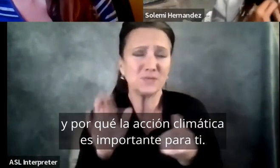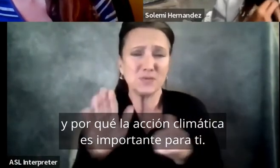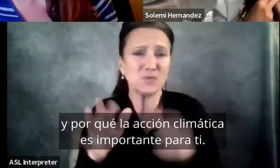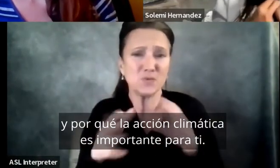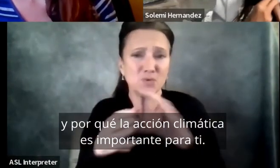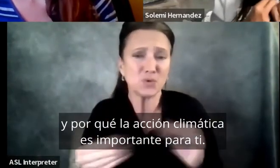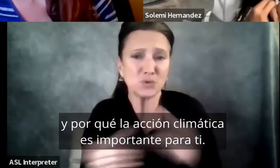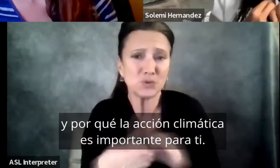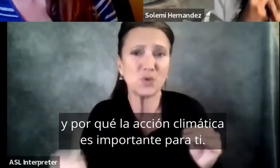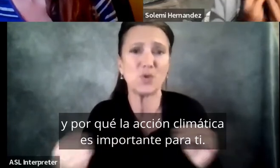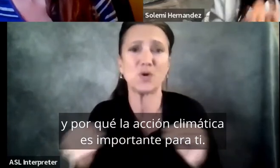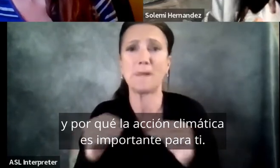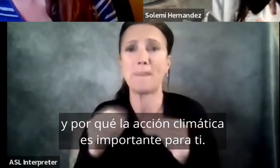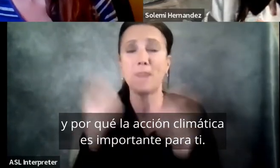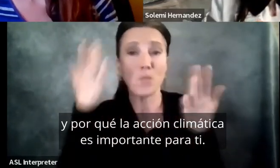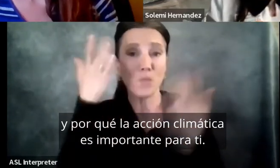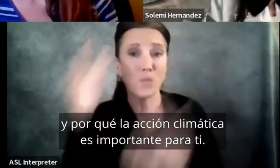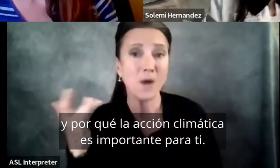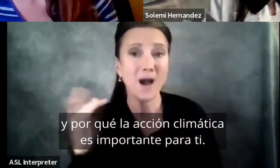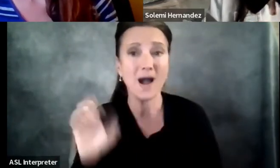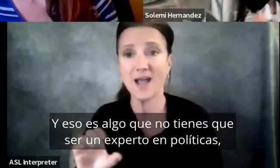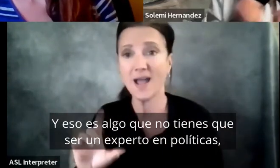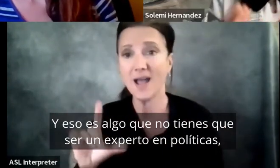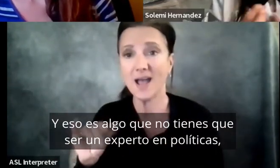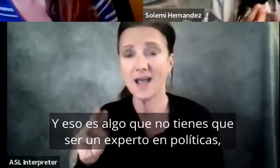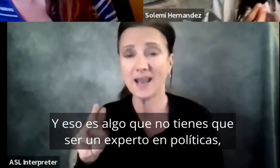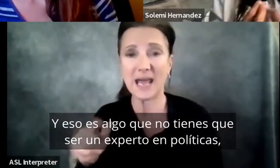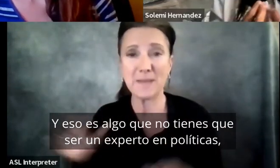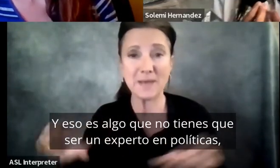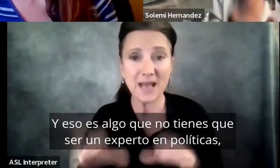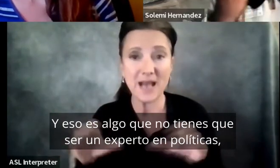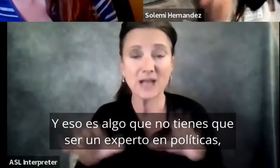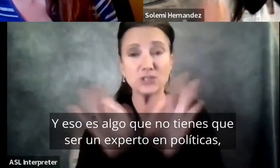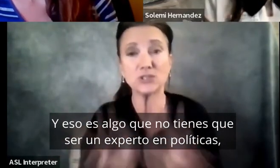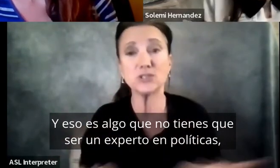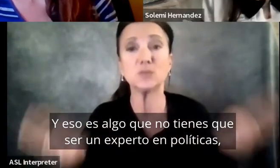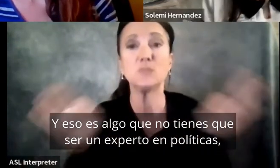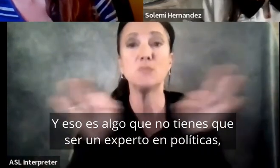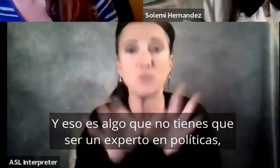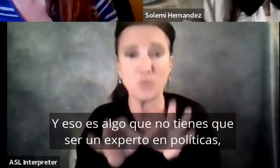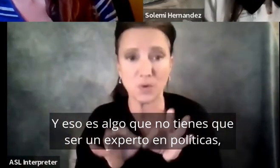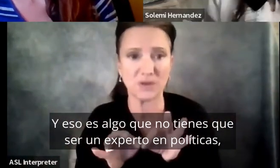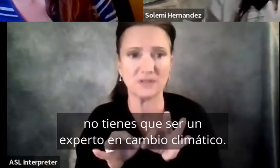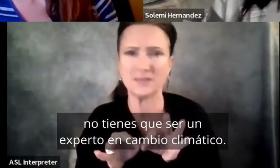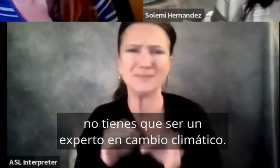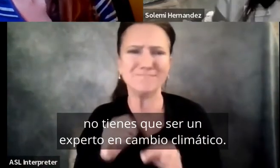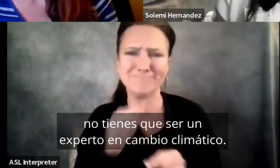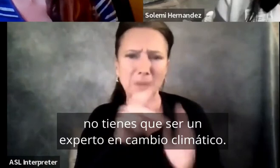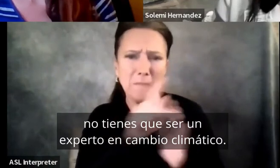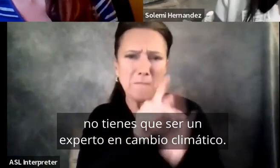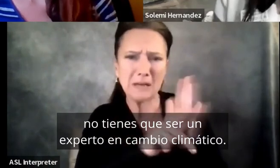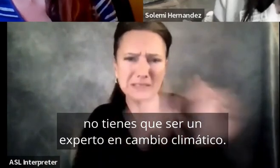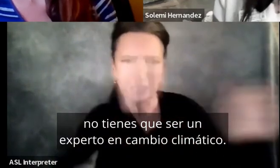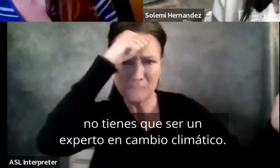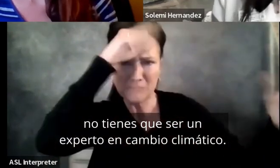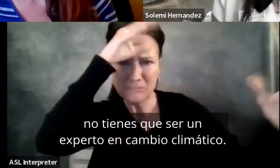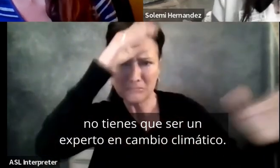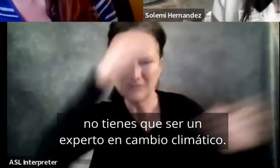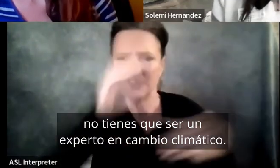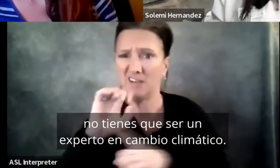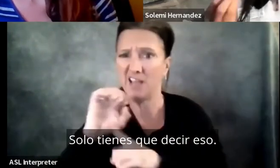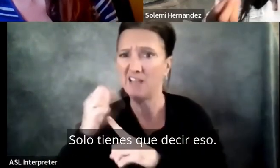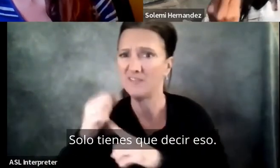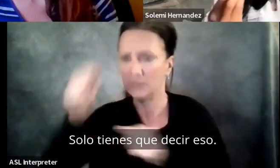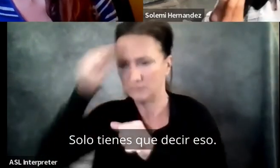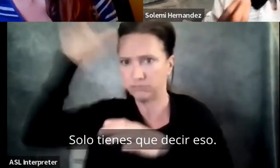and why climate action is important to you. And that is something, you don't have to be a policy expert. You don't have to be a climate change